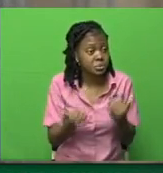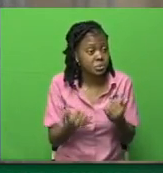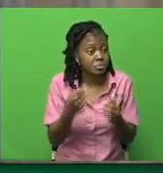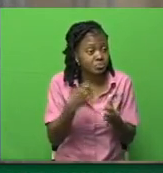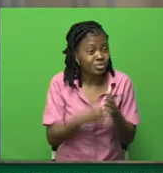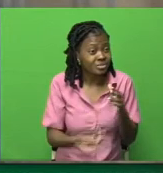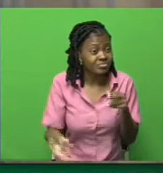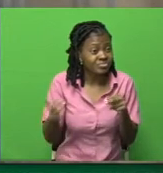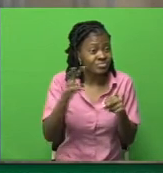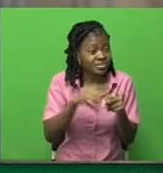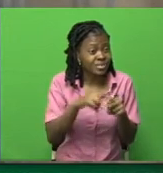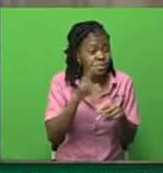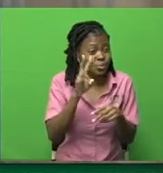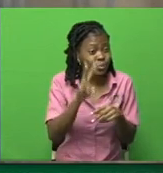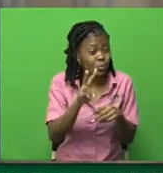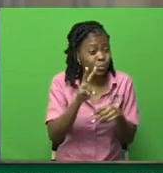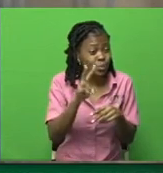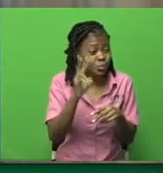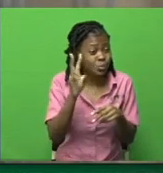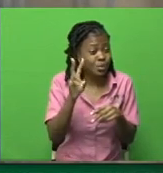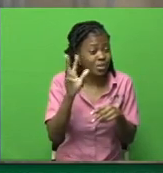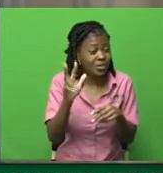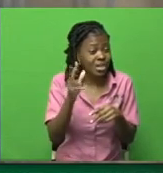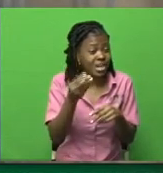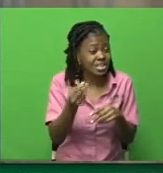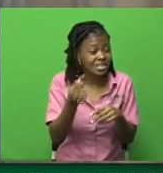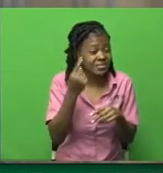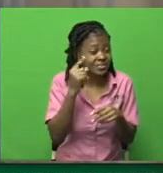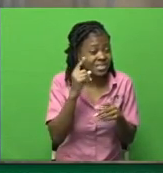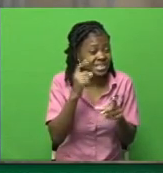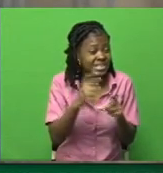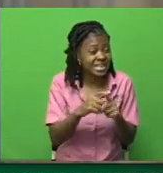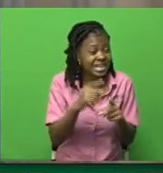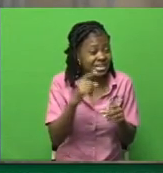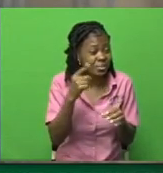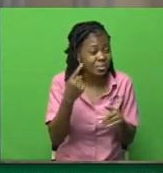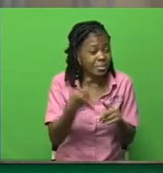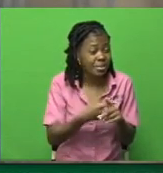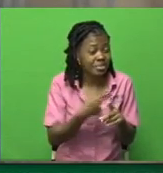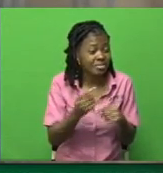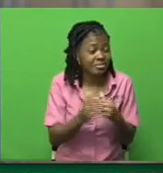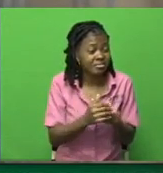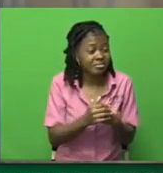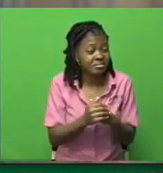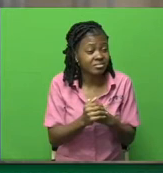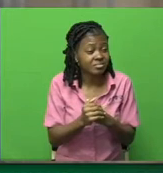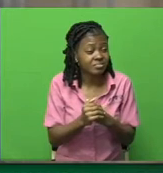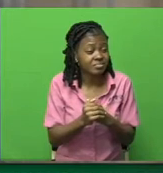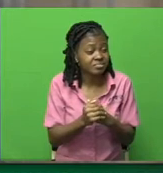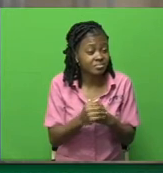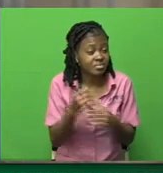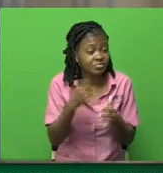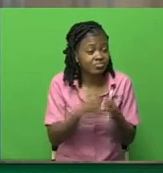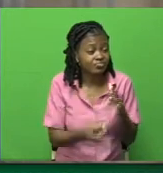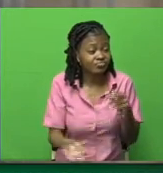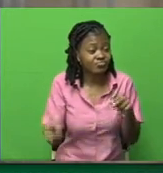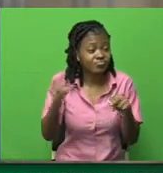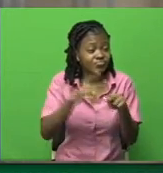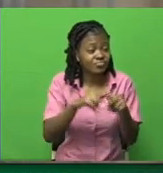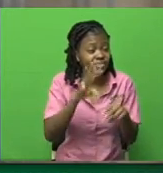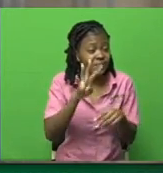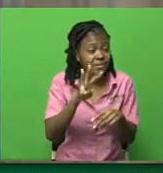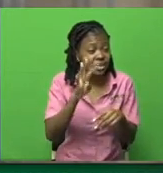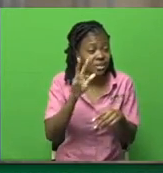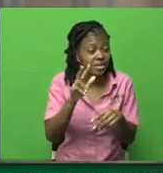to 223.21 cents this month an overall price hike of 34 cents